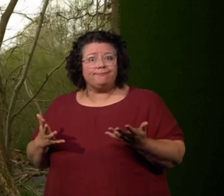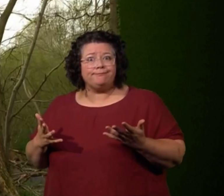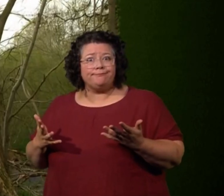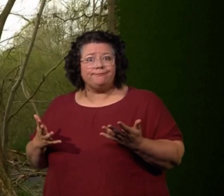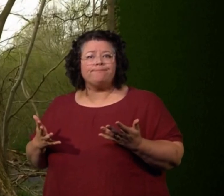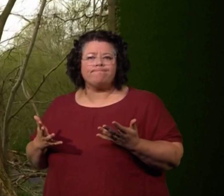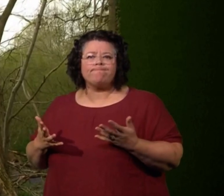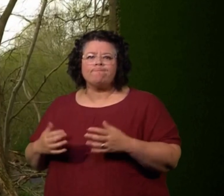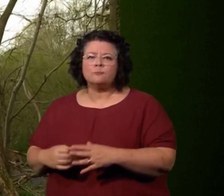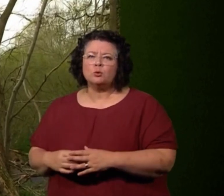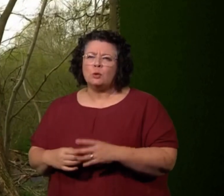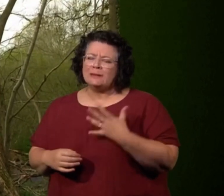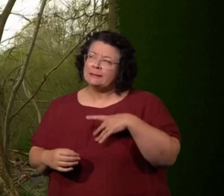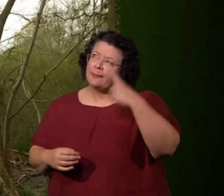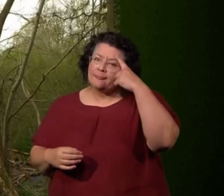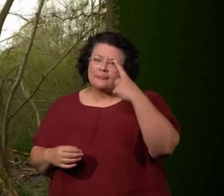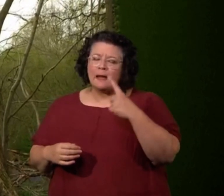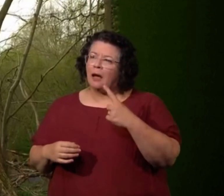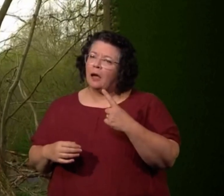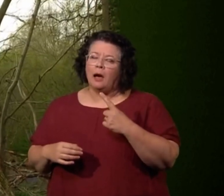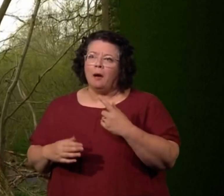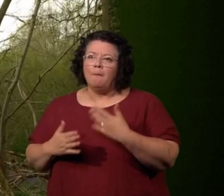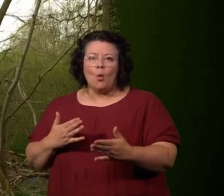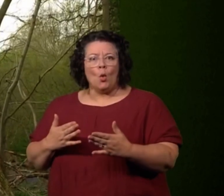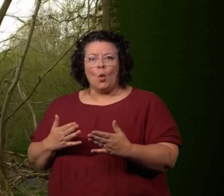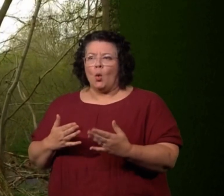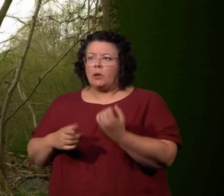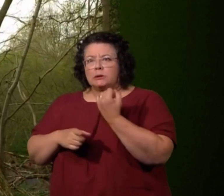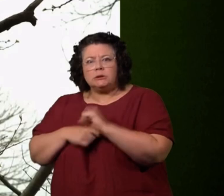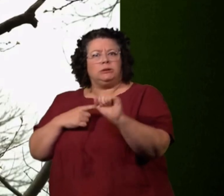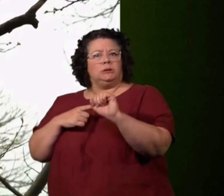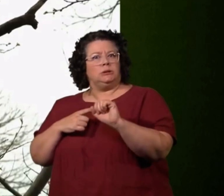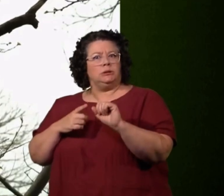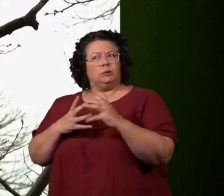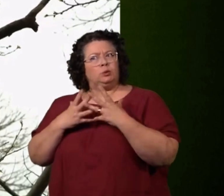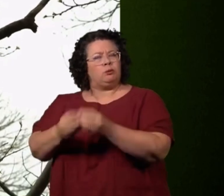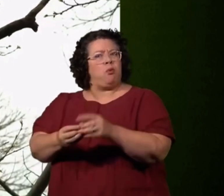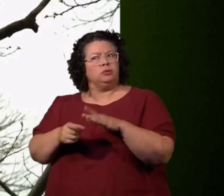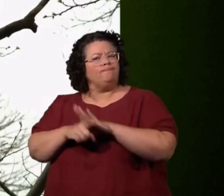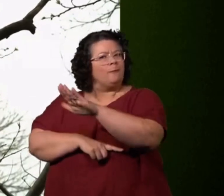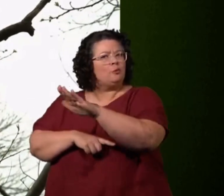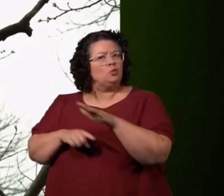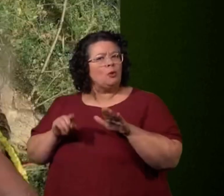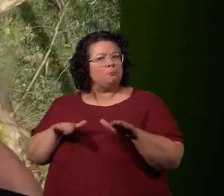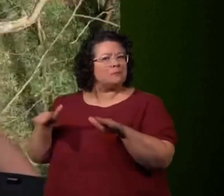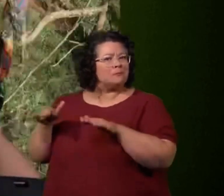of a more radical way to support the future generations.